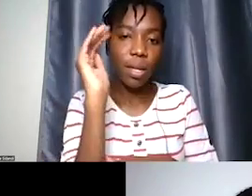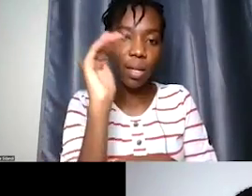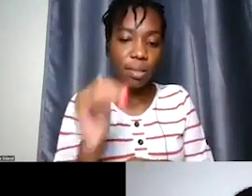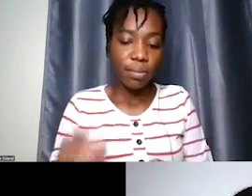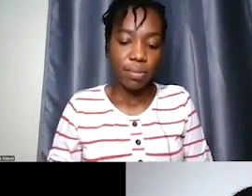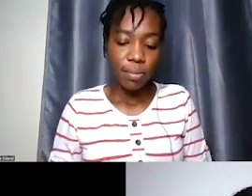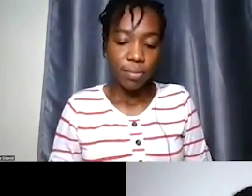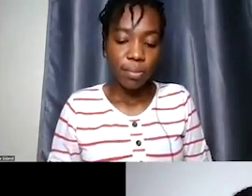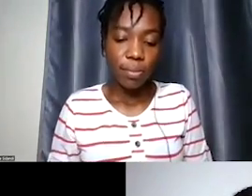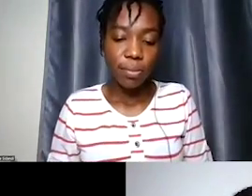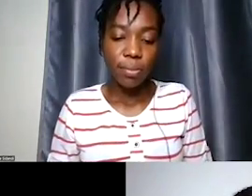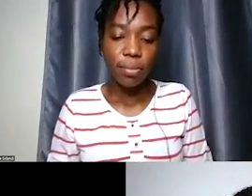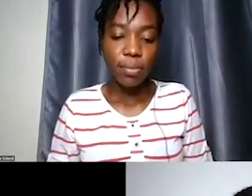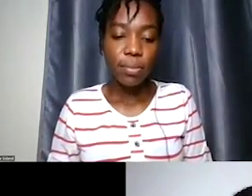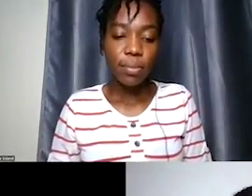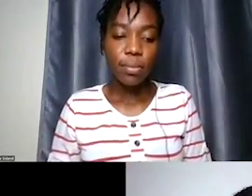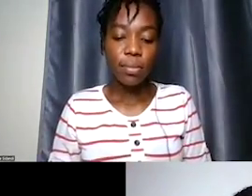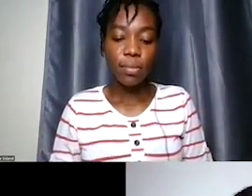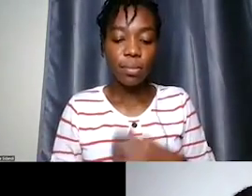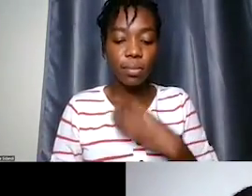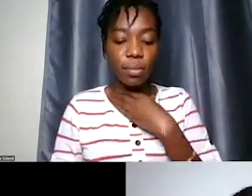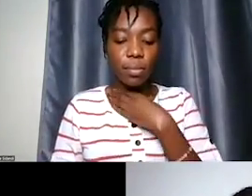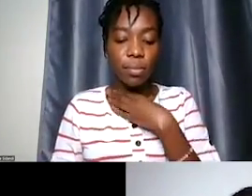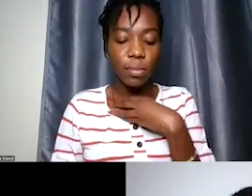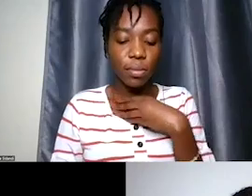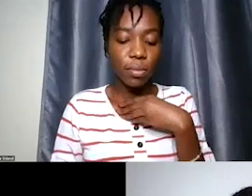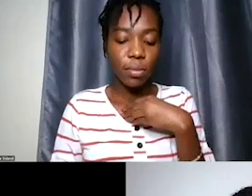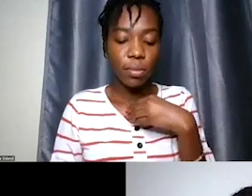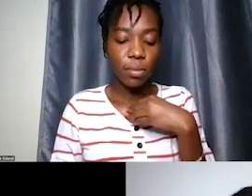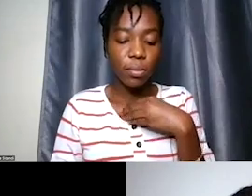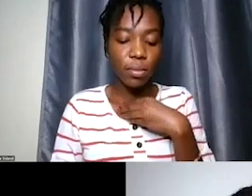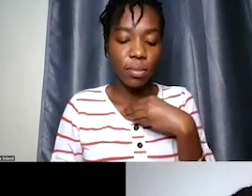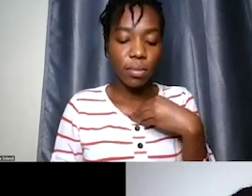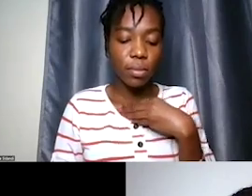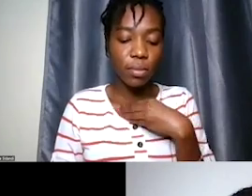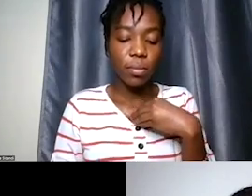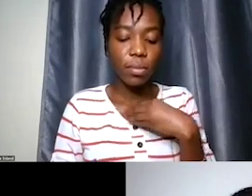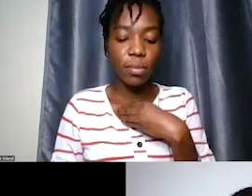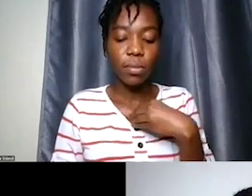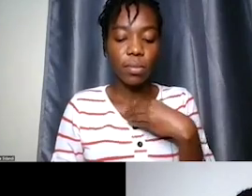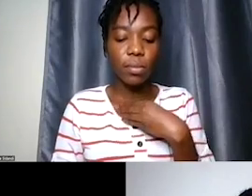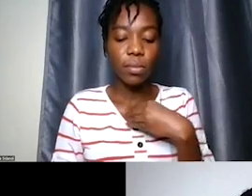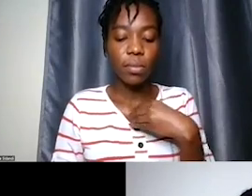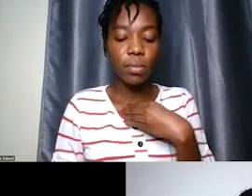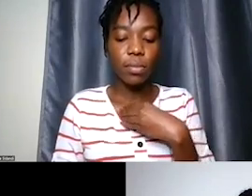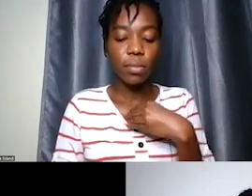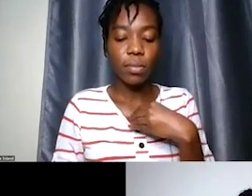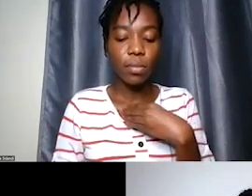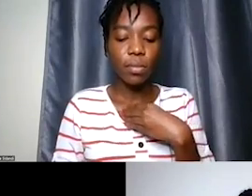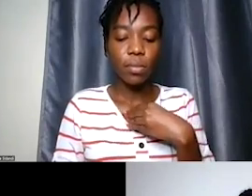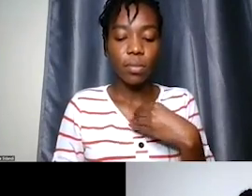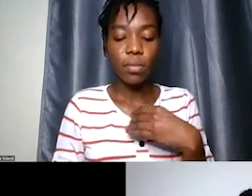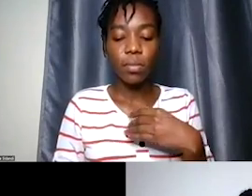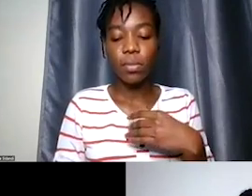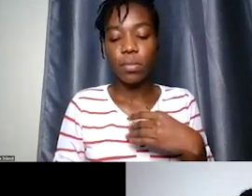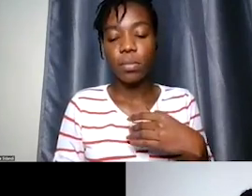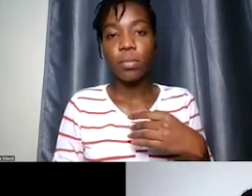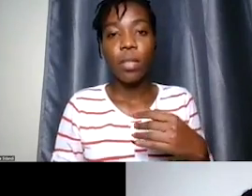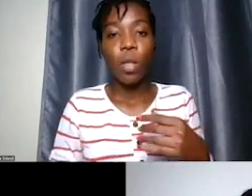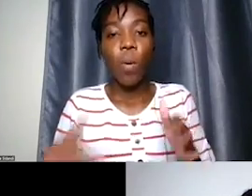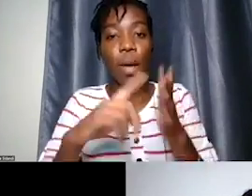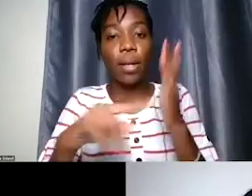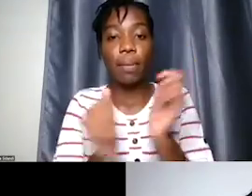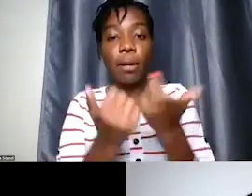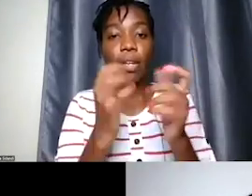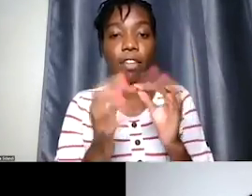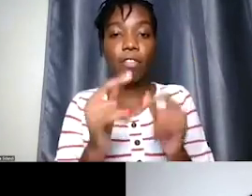there's somebody who said something about betrayal after sharing. What happens when you confide in a friend, but you're